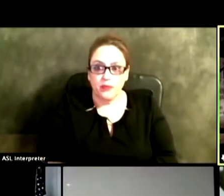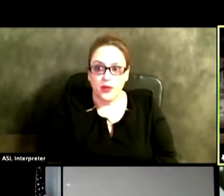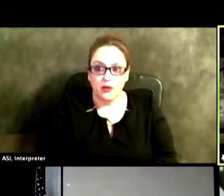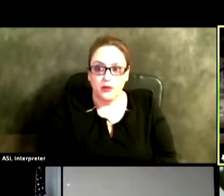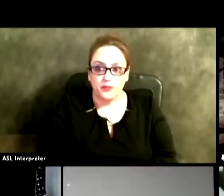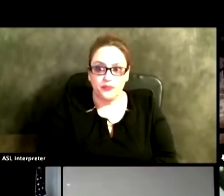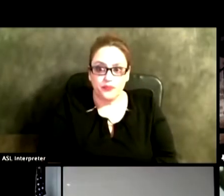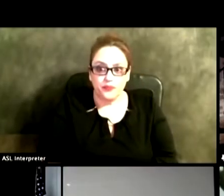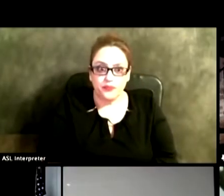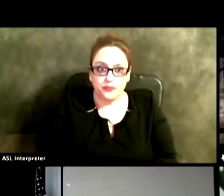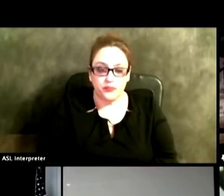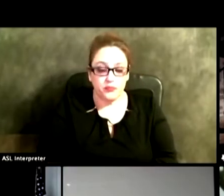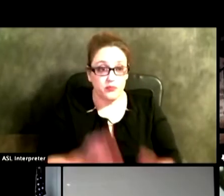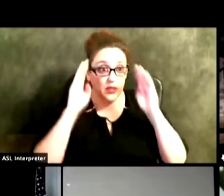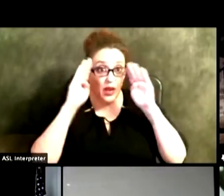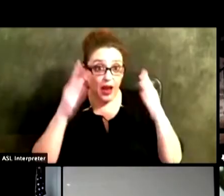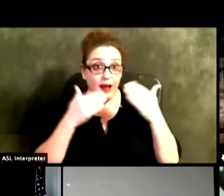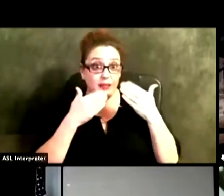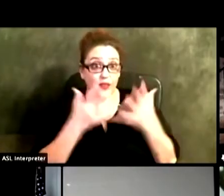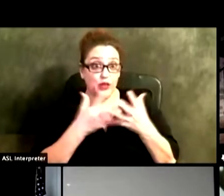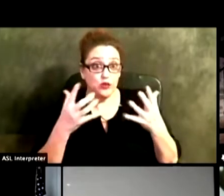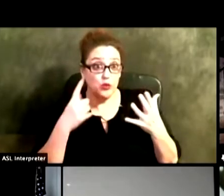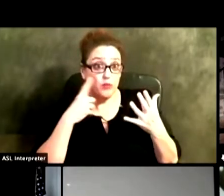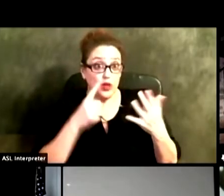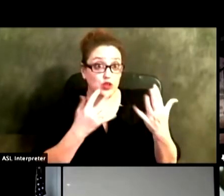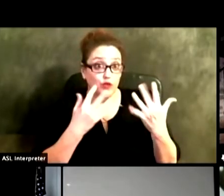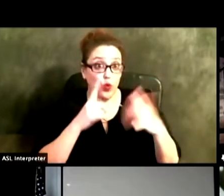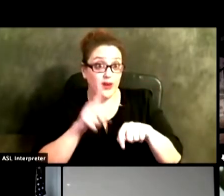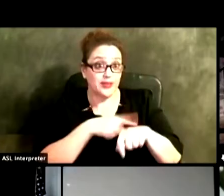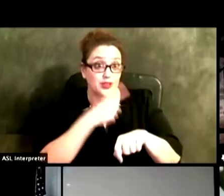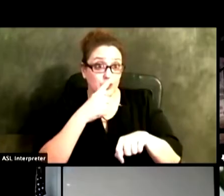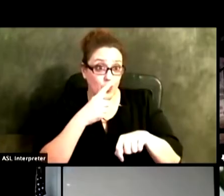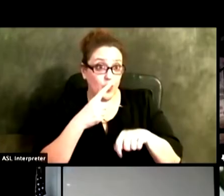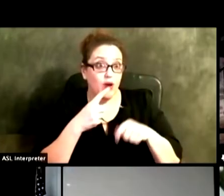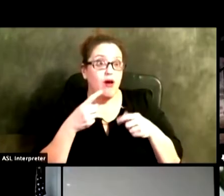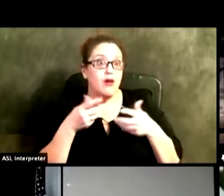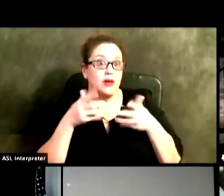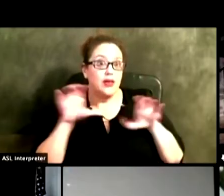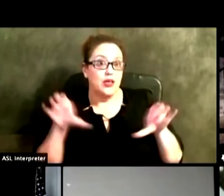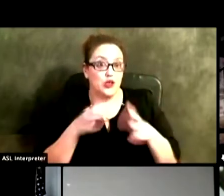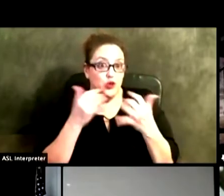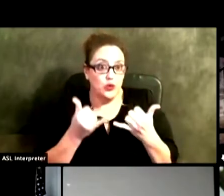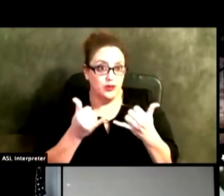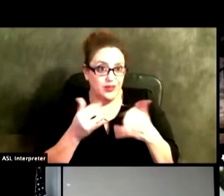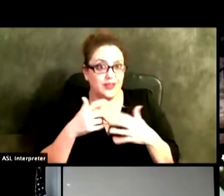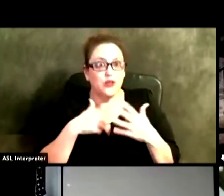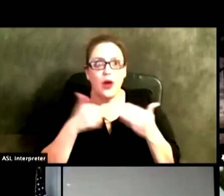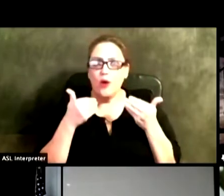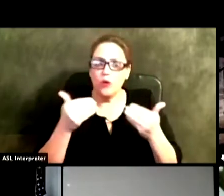Hi. Thank you so much for waiting so long and for y'all going late on this. I'll hop right into it.